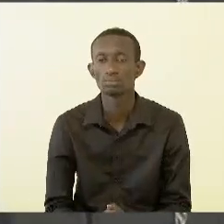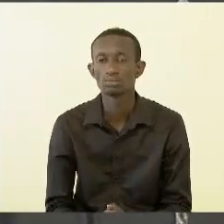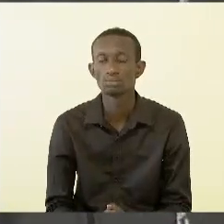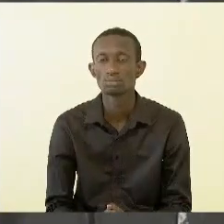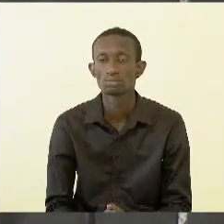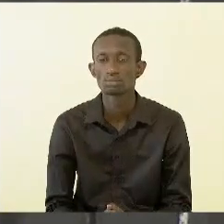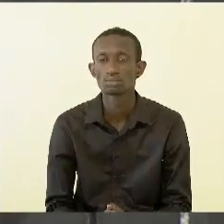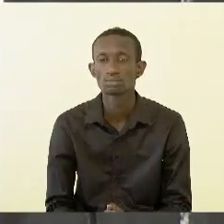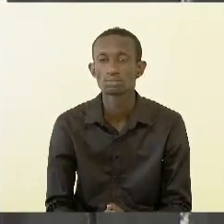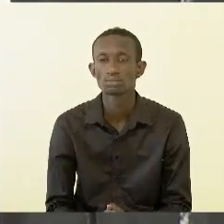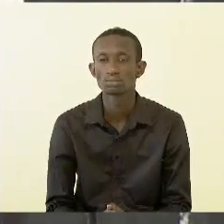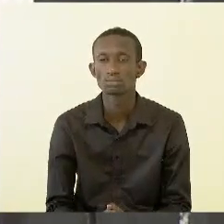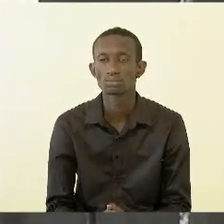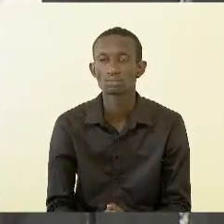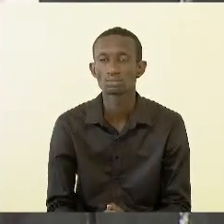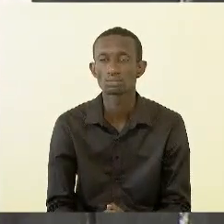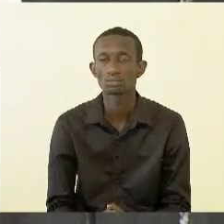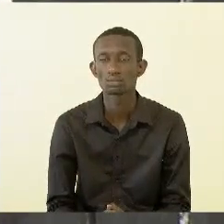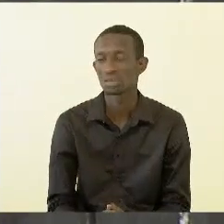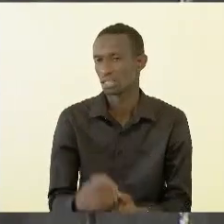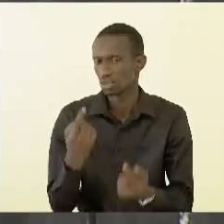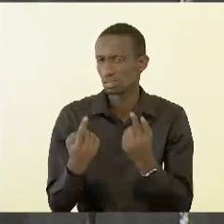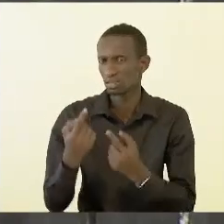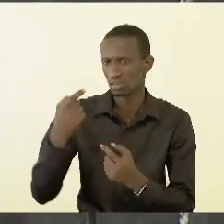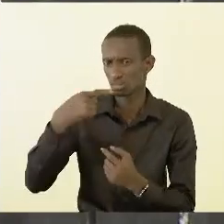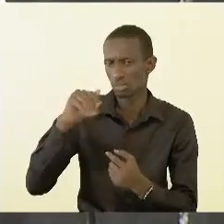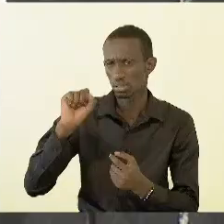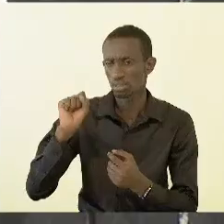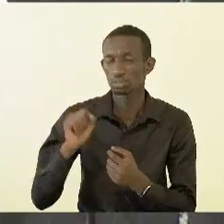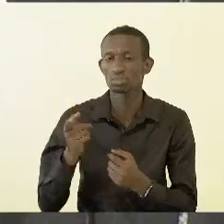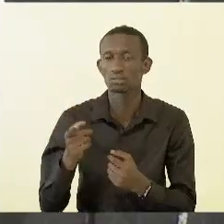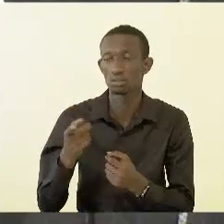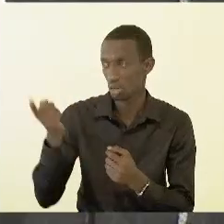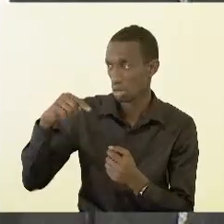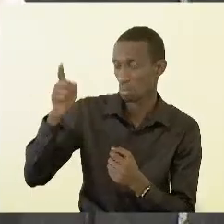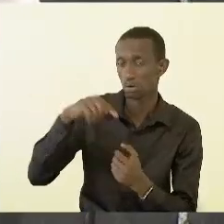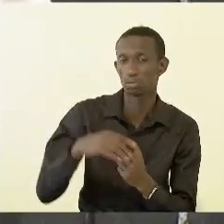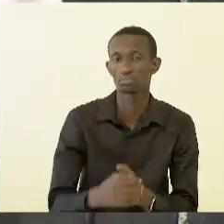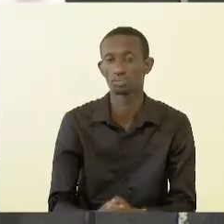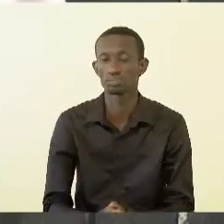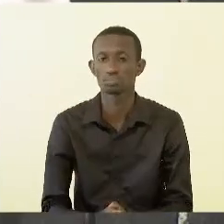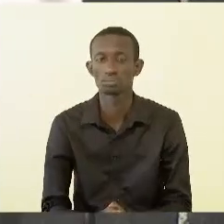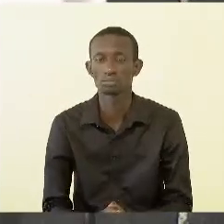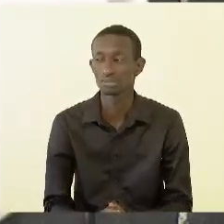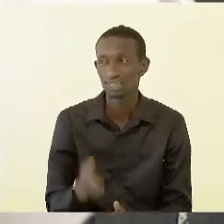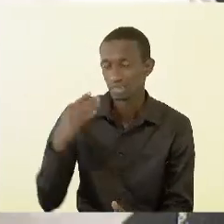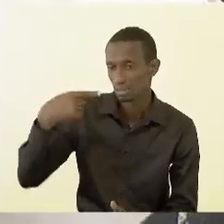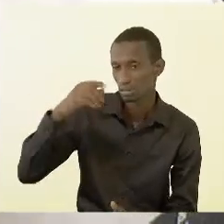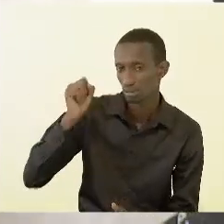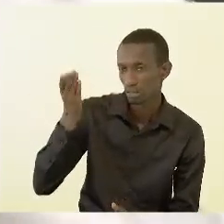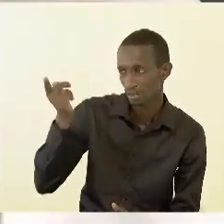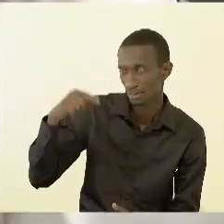away. So there is some gas that is escaping, and it is coming over here. So that gas that